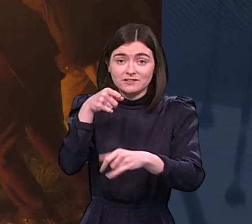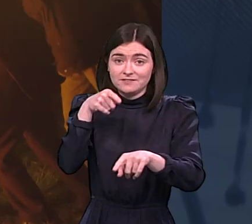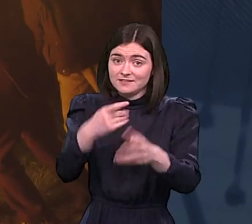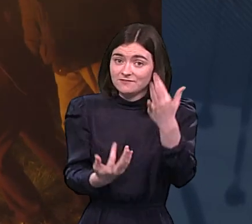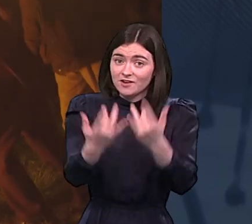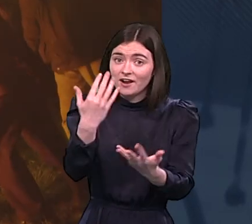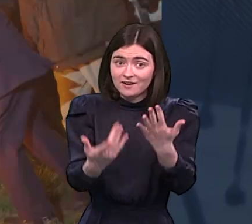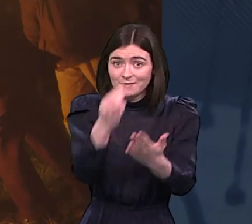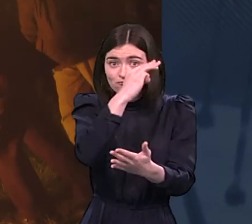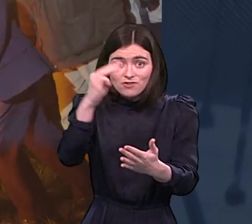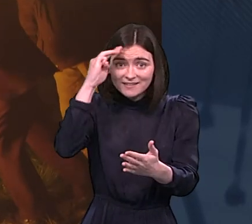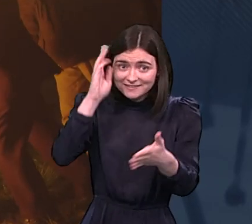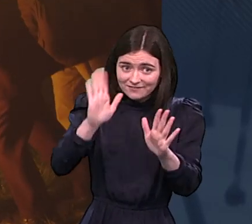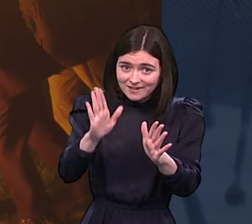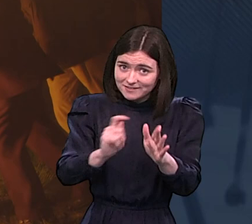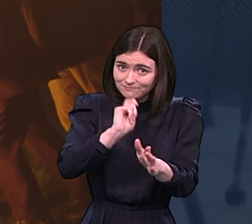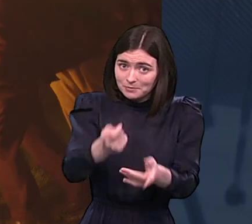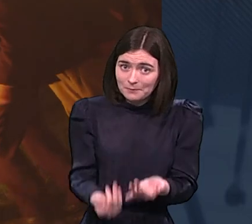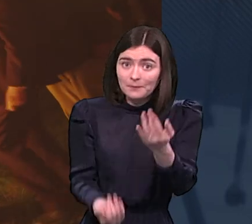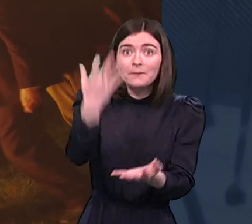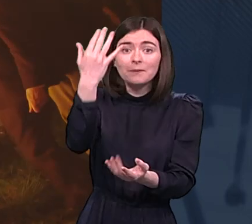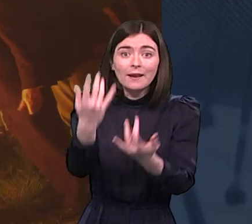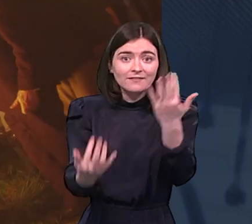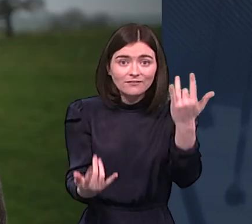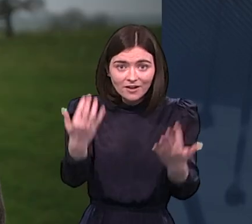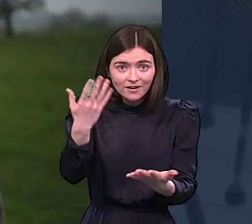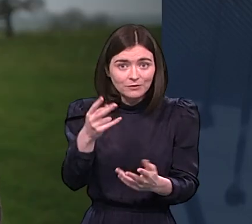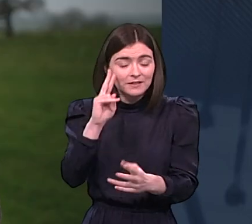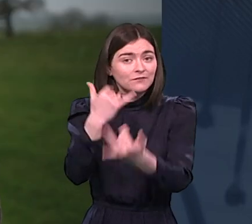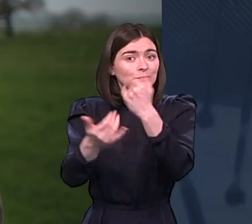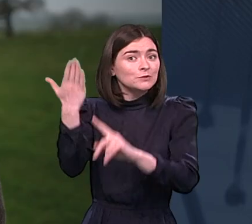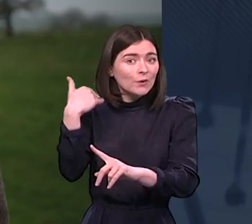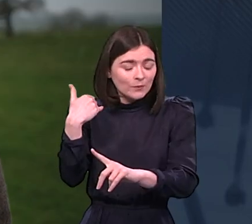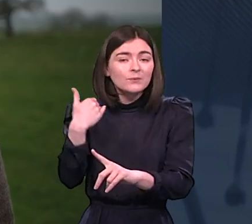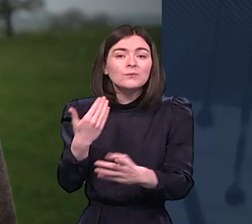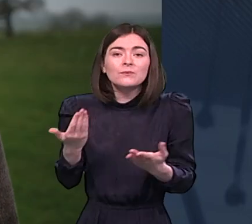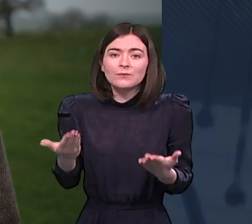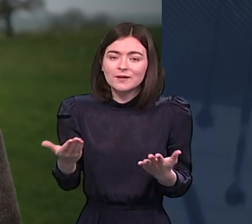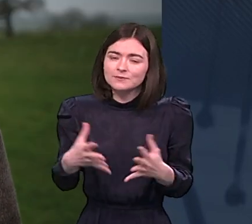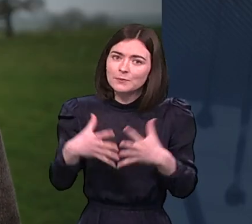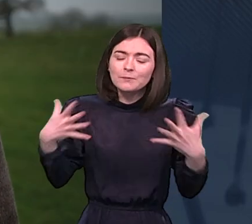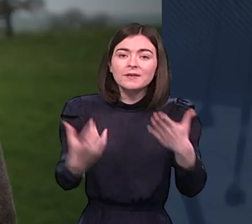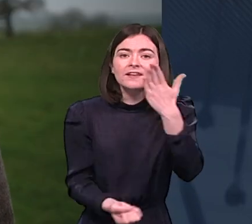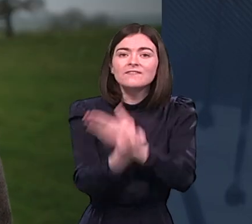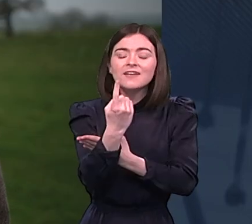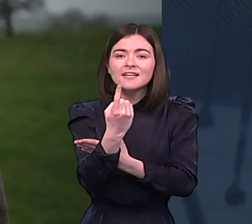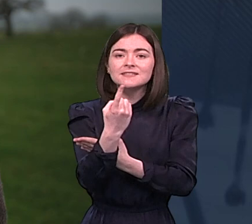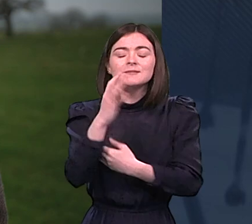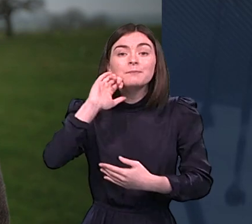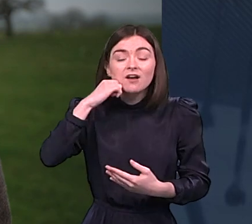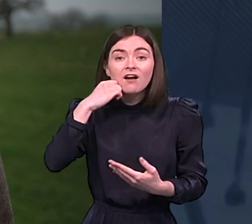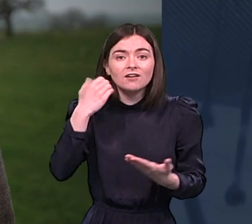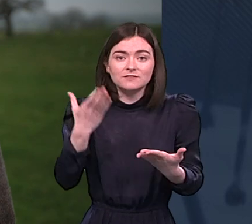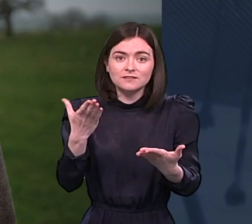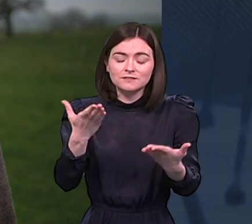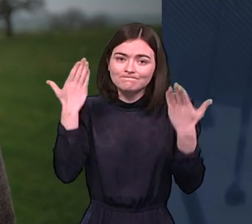by Uachtaráin here, and Michael D. Higgins came here a few years back to light the fire. And it is such an occasion because it literally